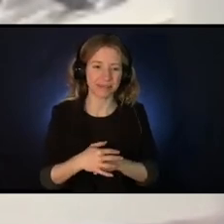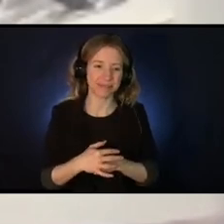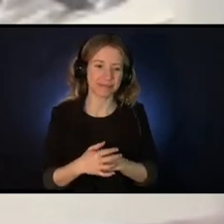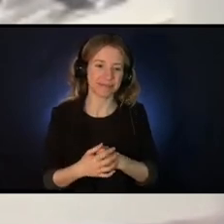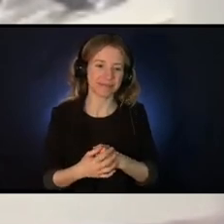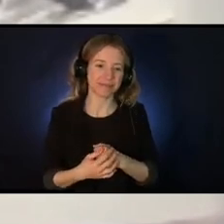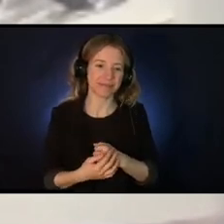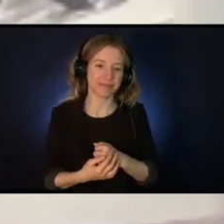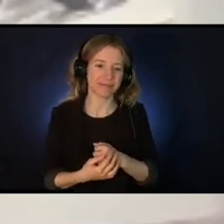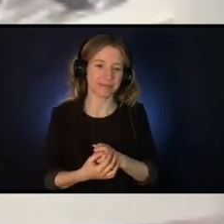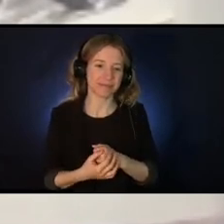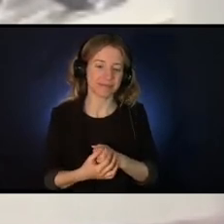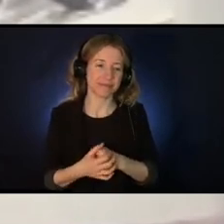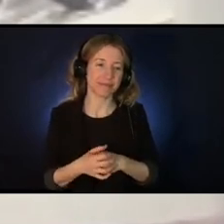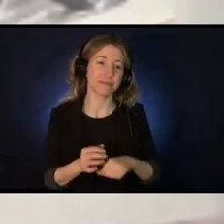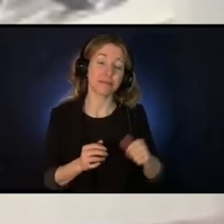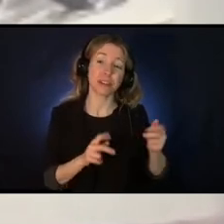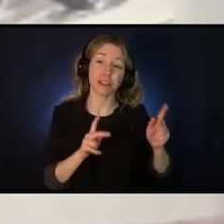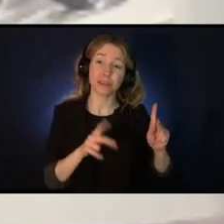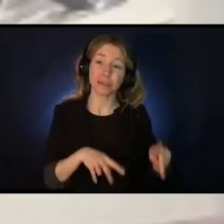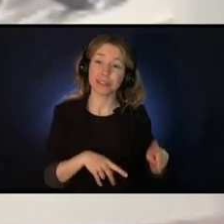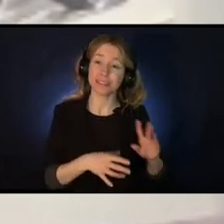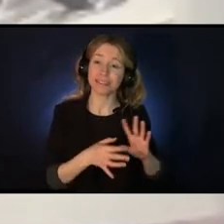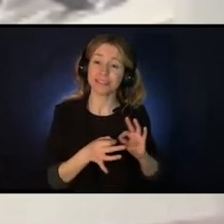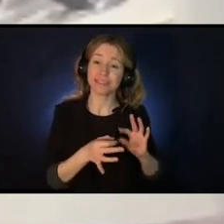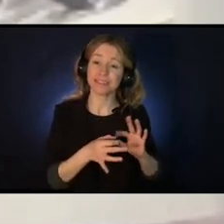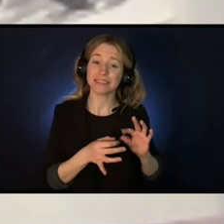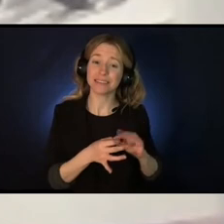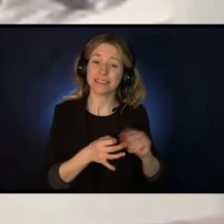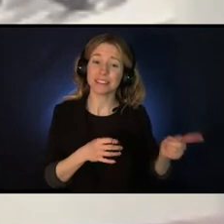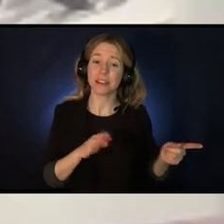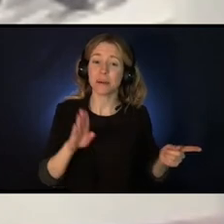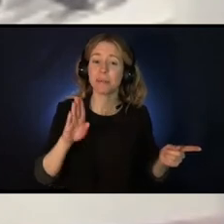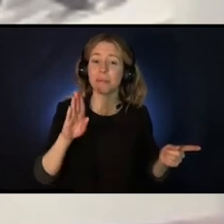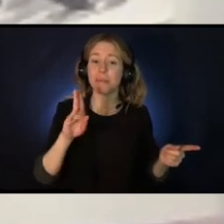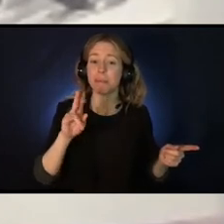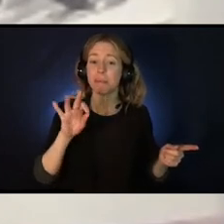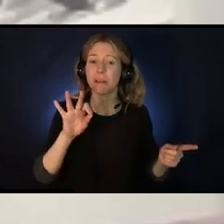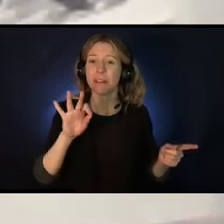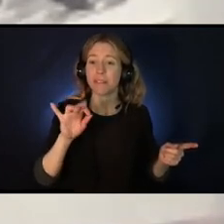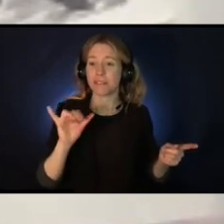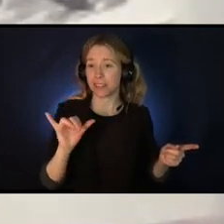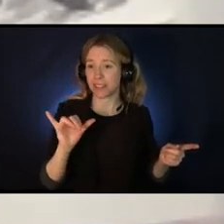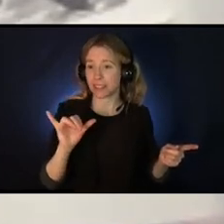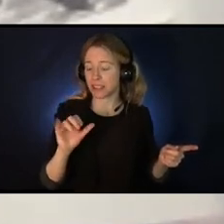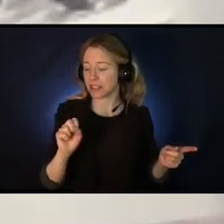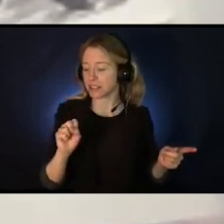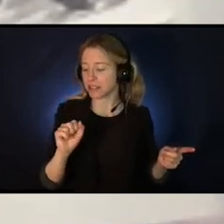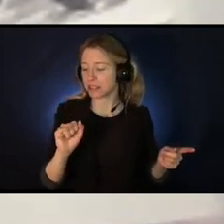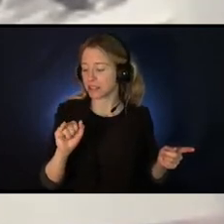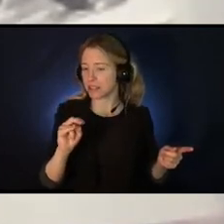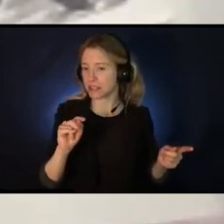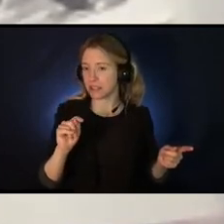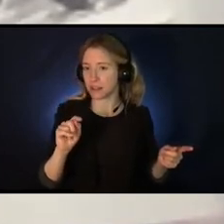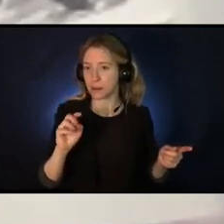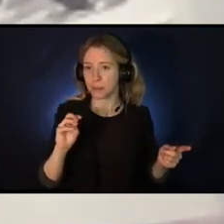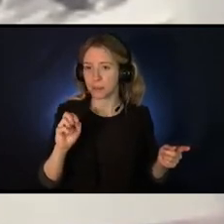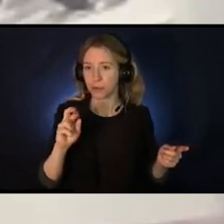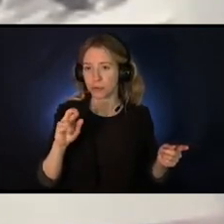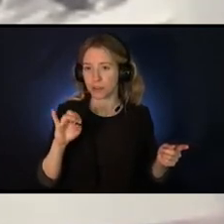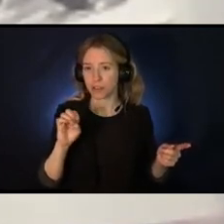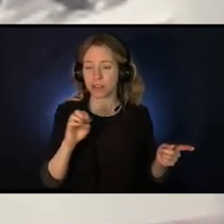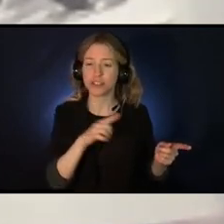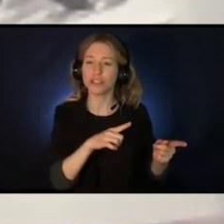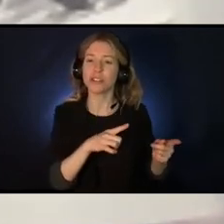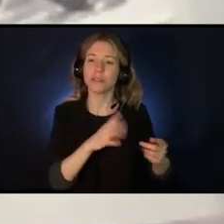One of the persons I wanted to talk about too is Buffy St. Marie. Buffy is a songwriter who